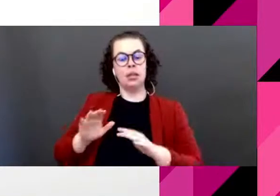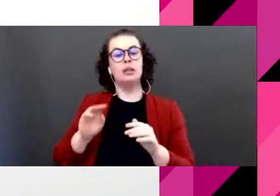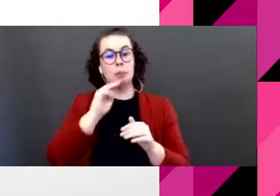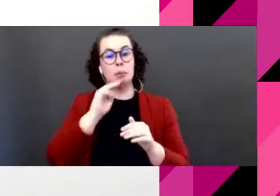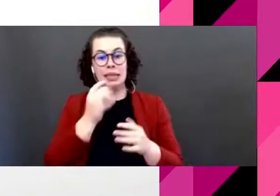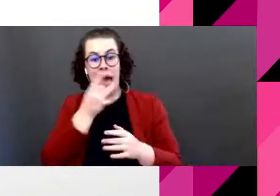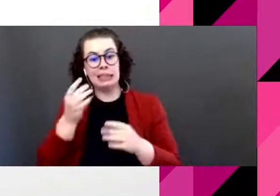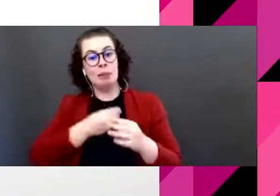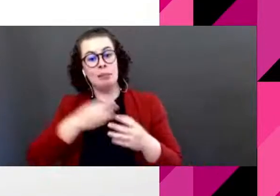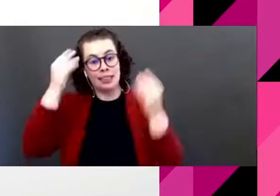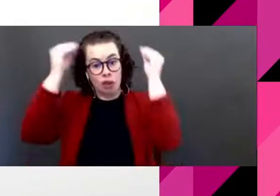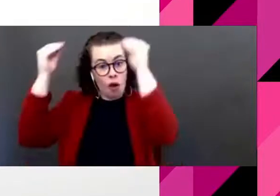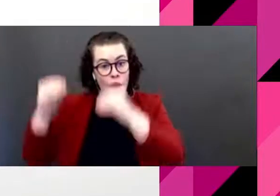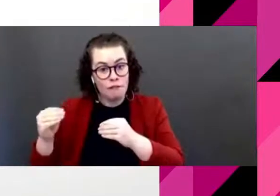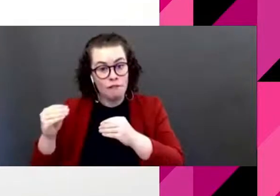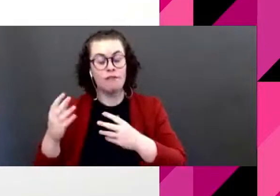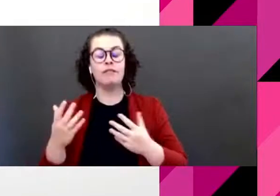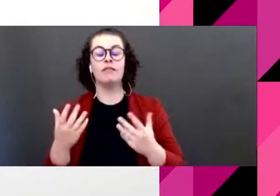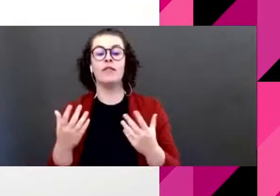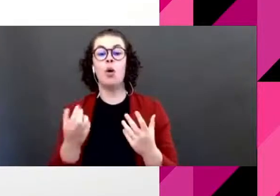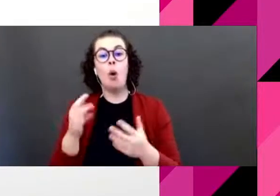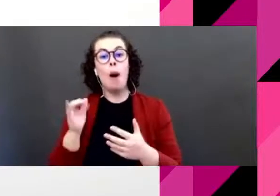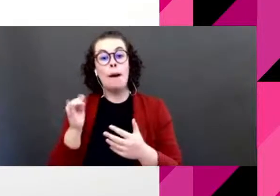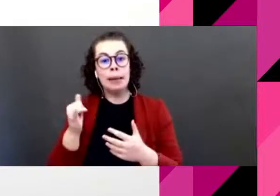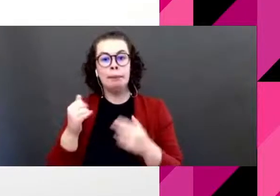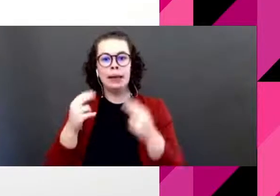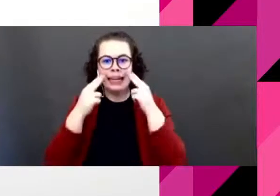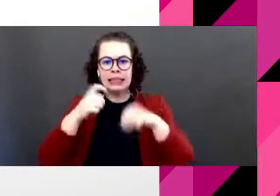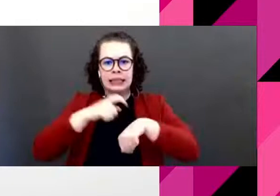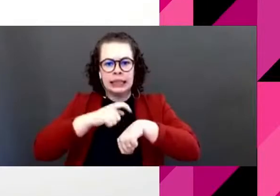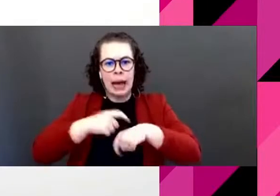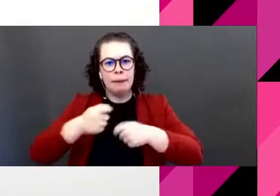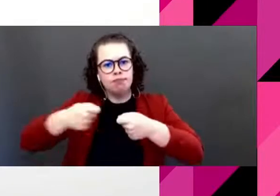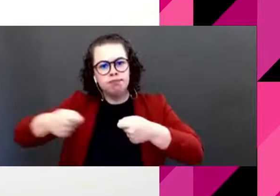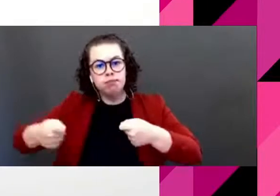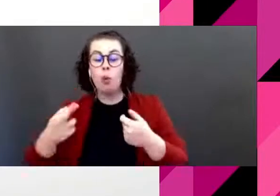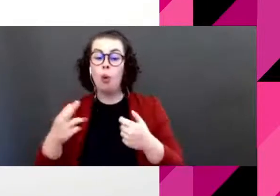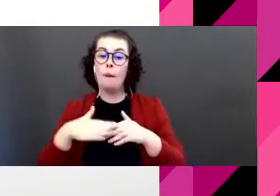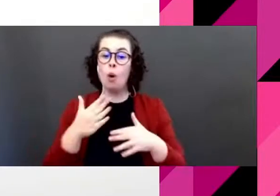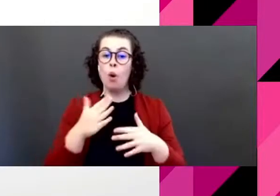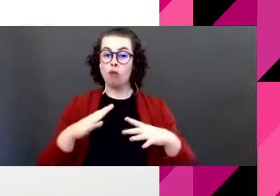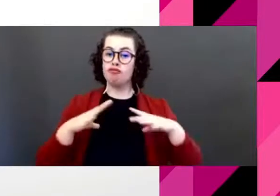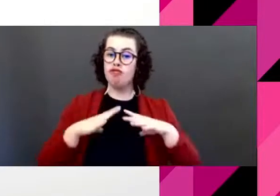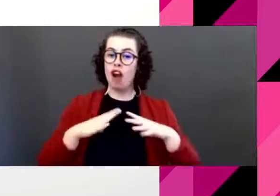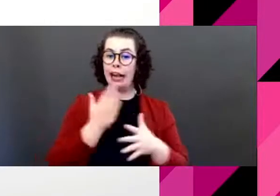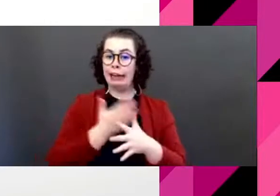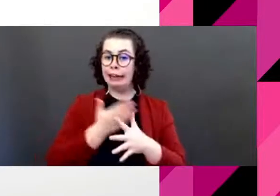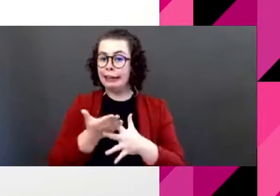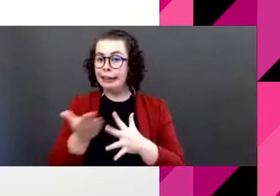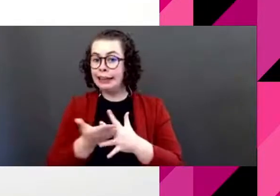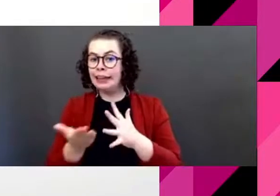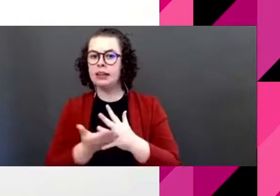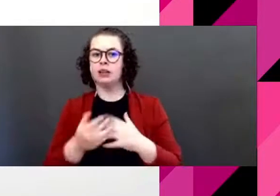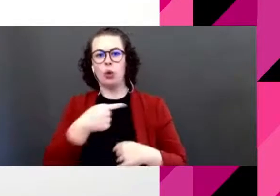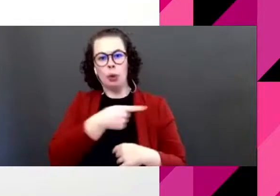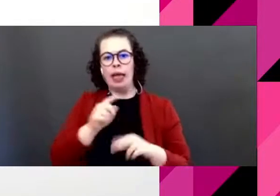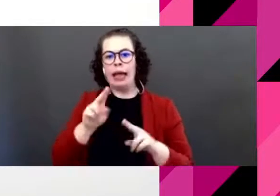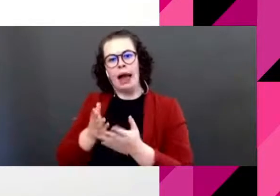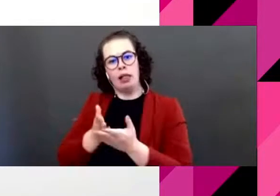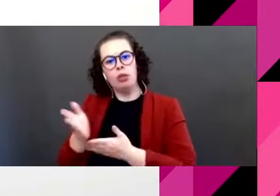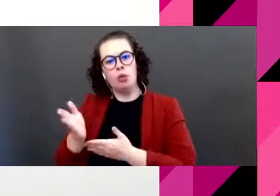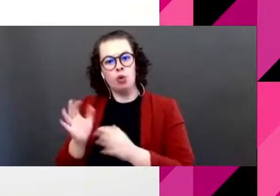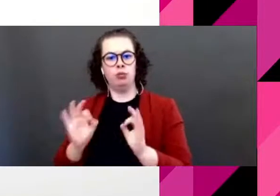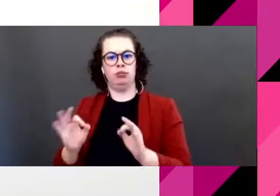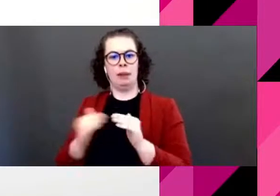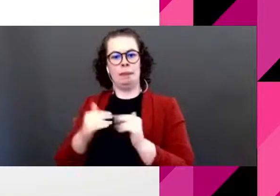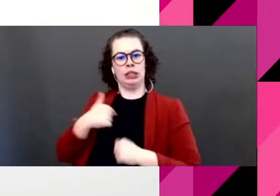pace of the proceedings. We might need more time, more breaks during the proceedings, modification of the method